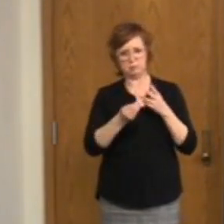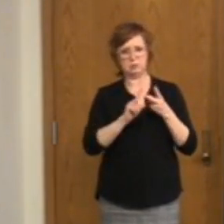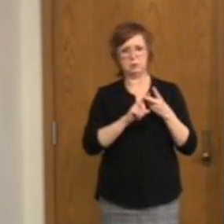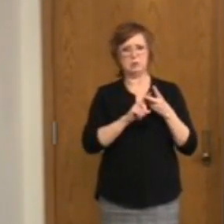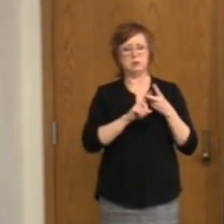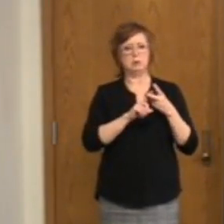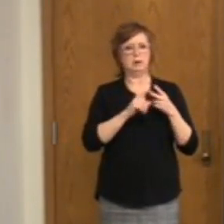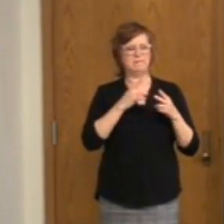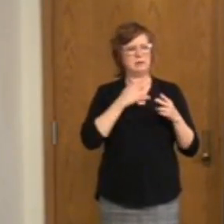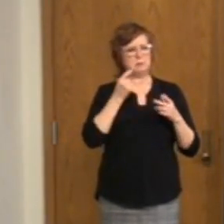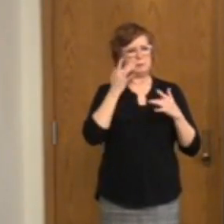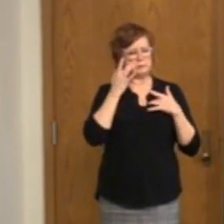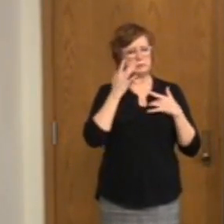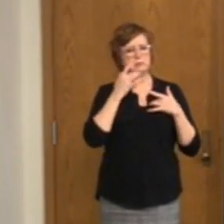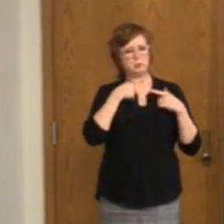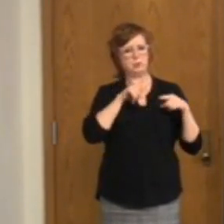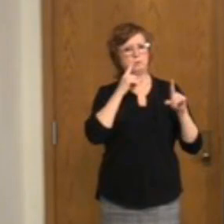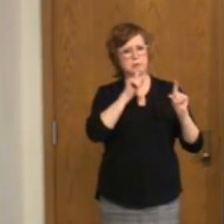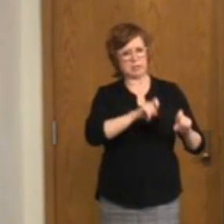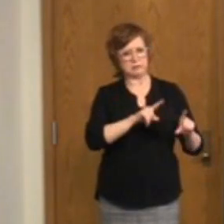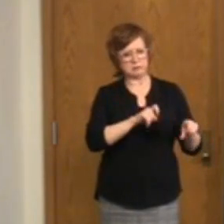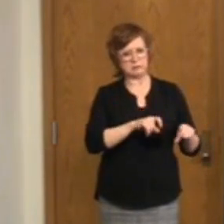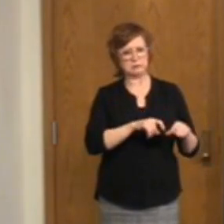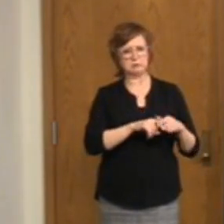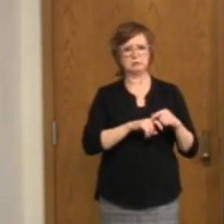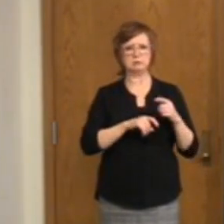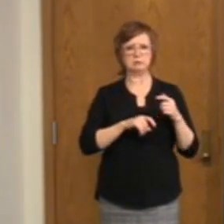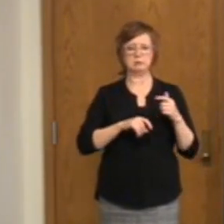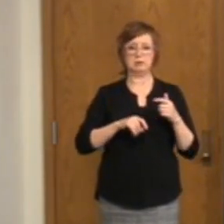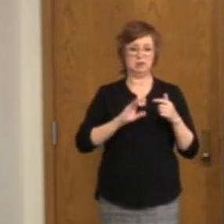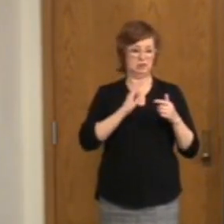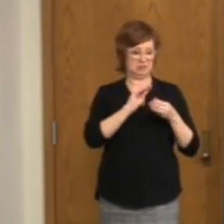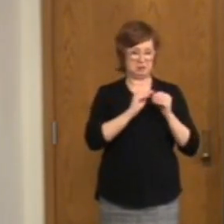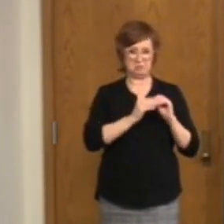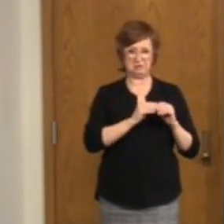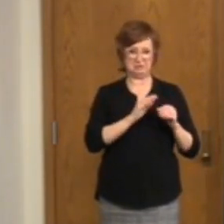low. So even as some of these restrictions are relaxed,